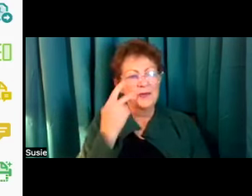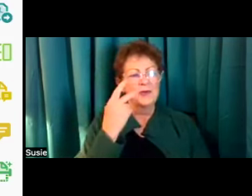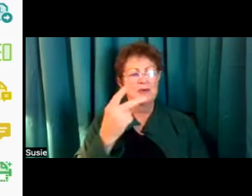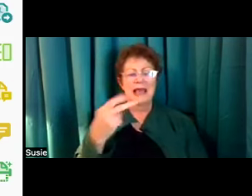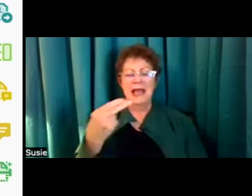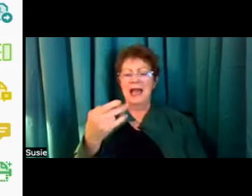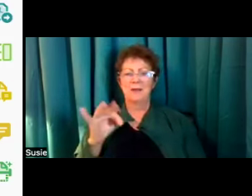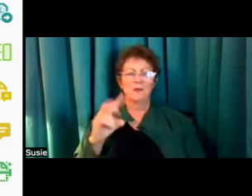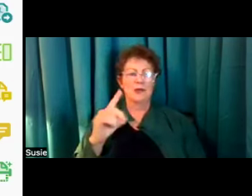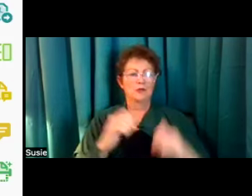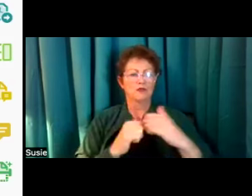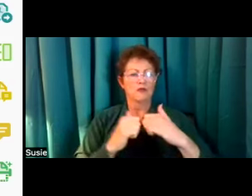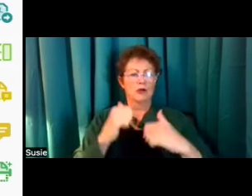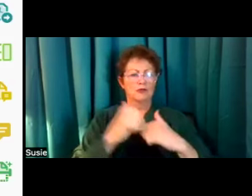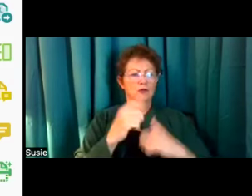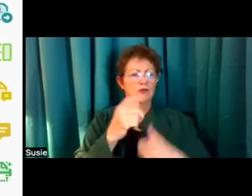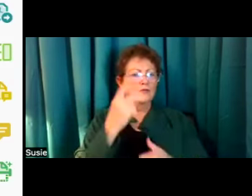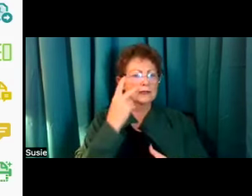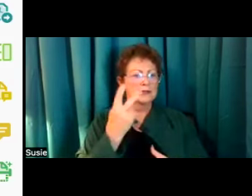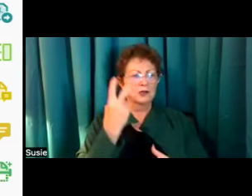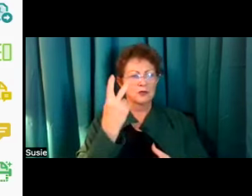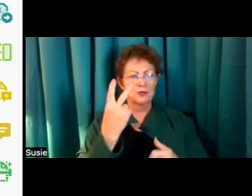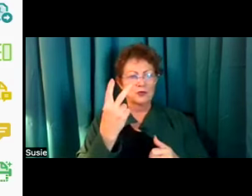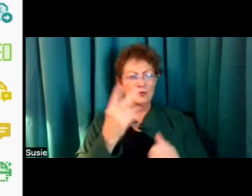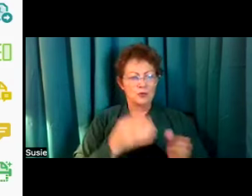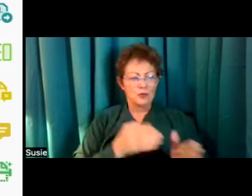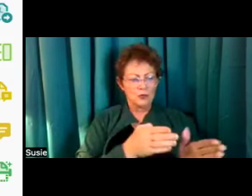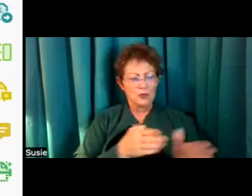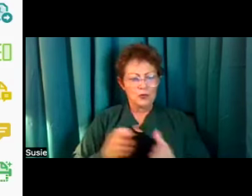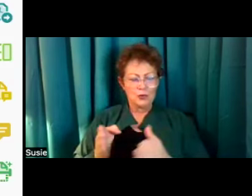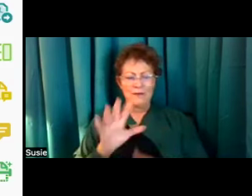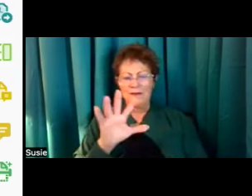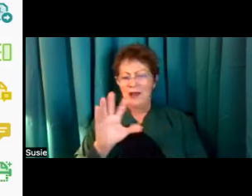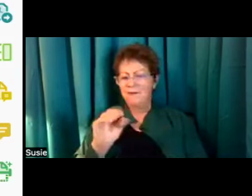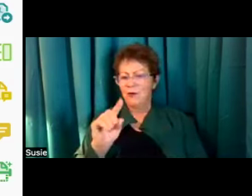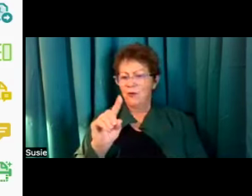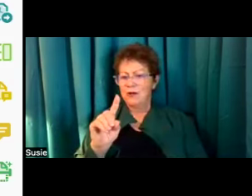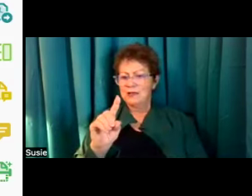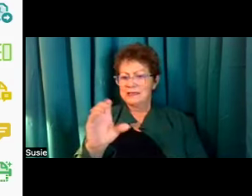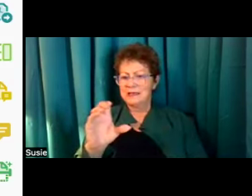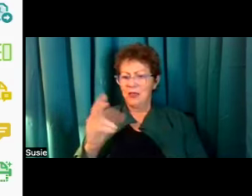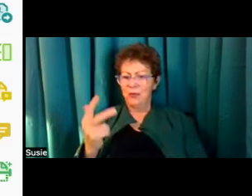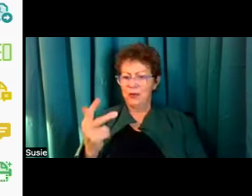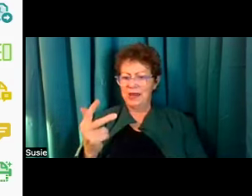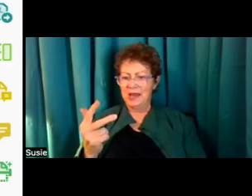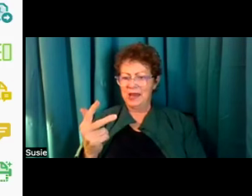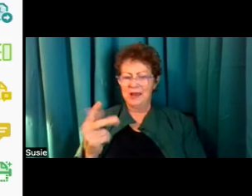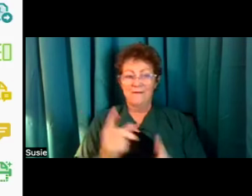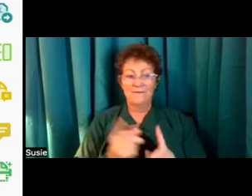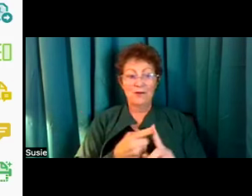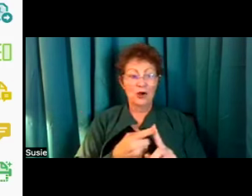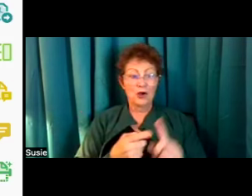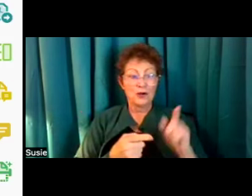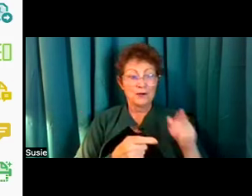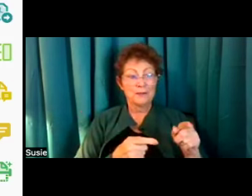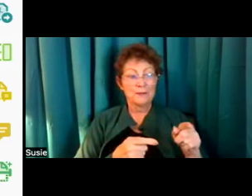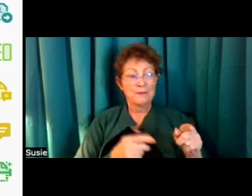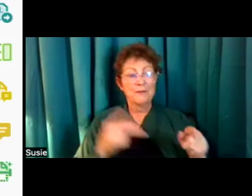structures, there's two types of 501c3s. The first is what's called a